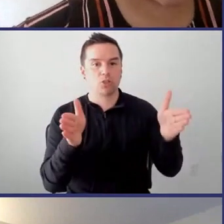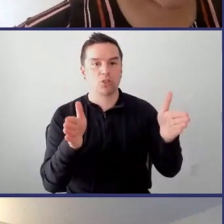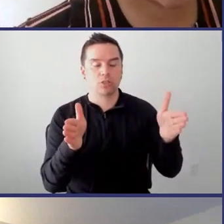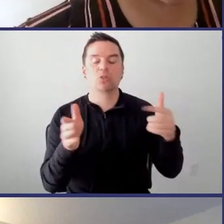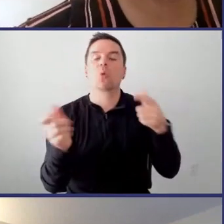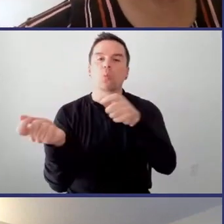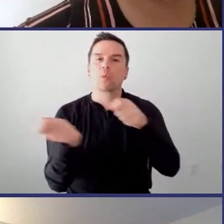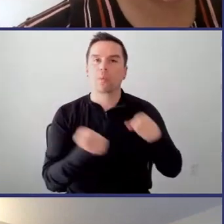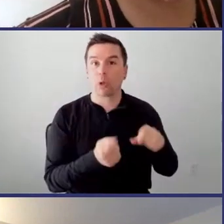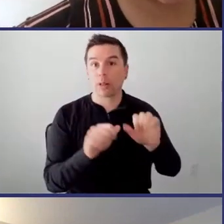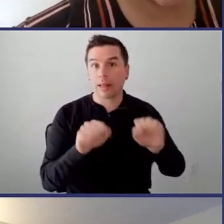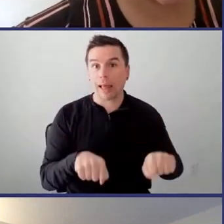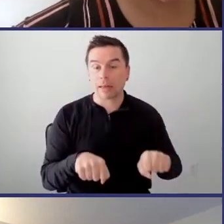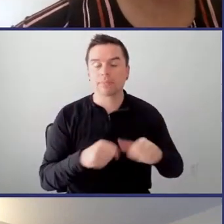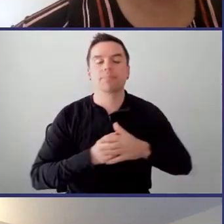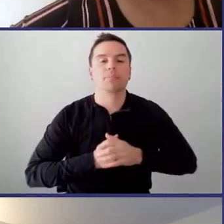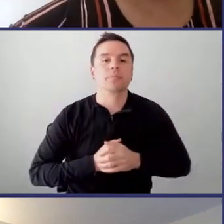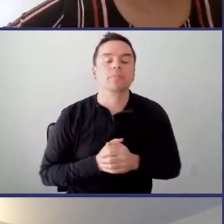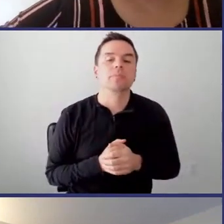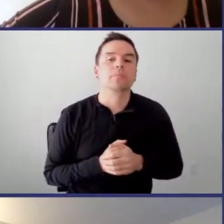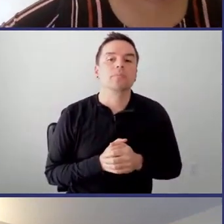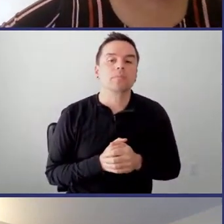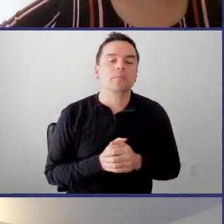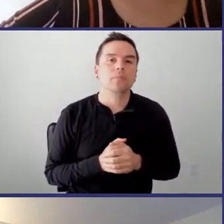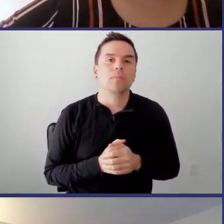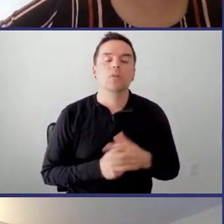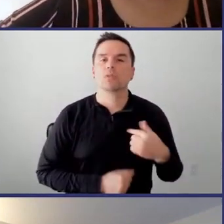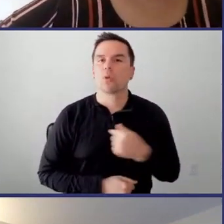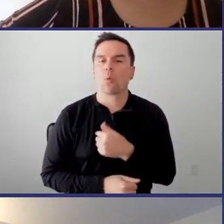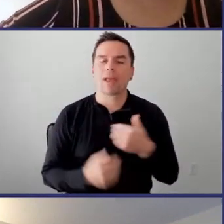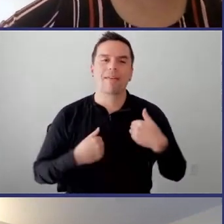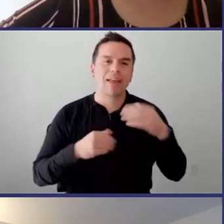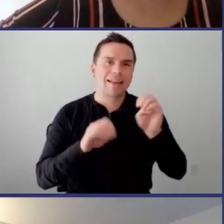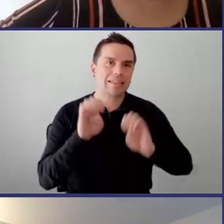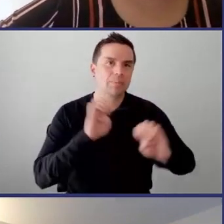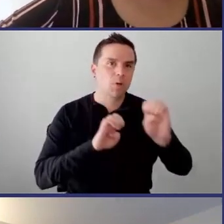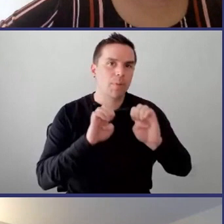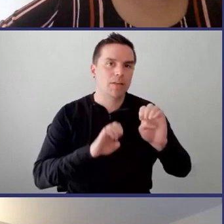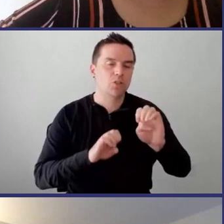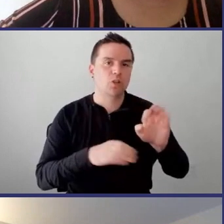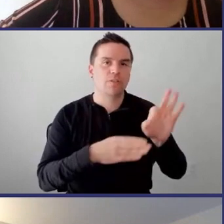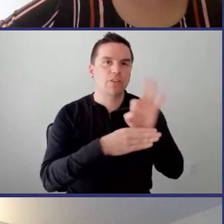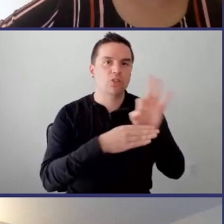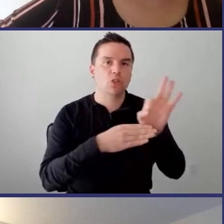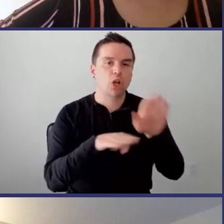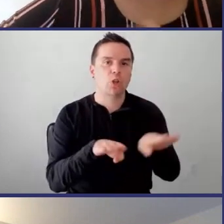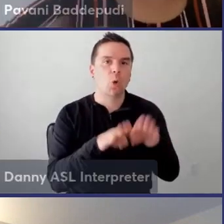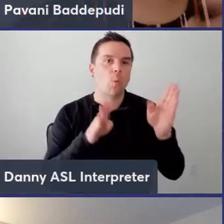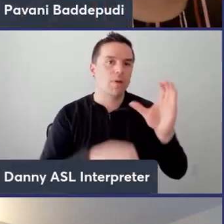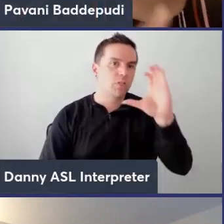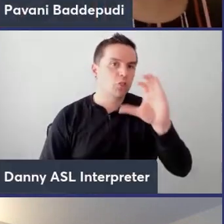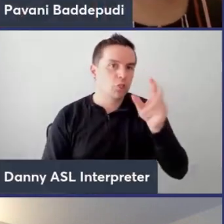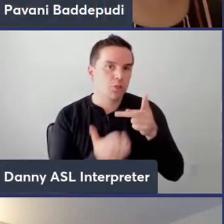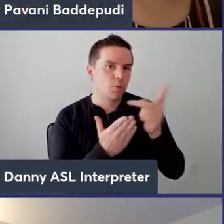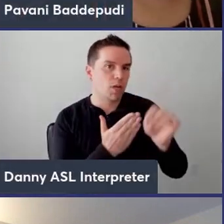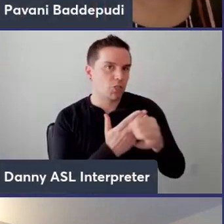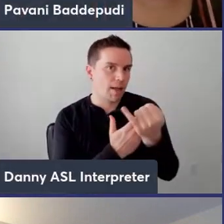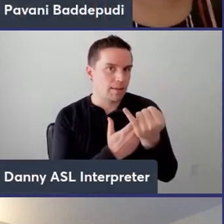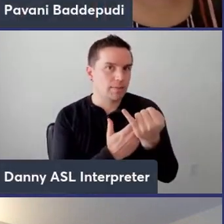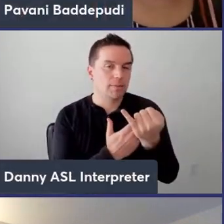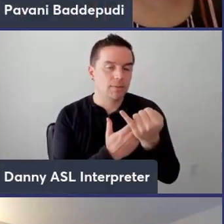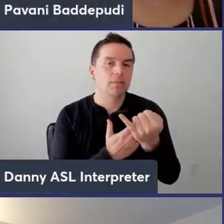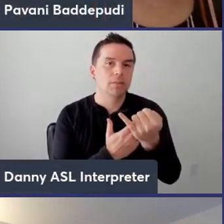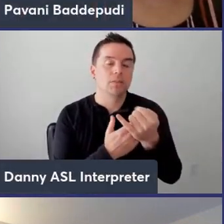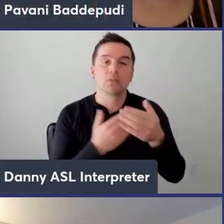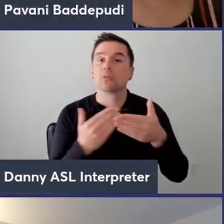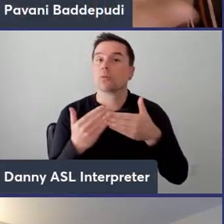is something that we do. So we just, have an experimental feature in our open source research project. So, down